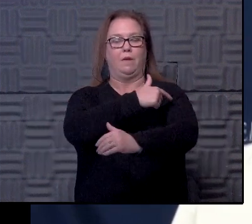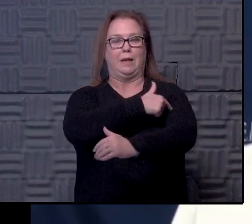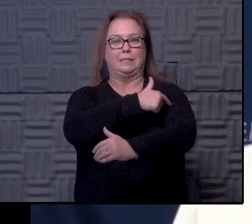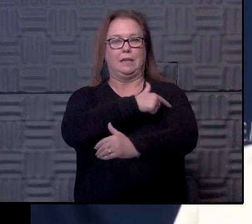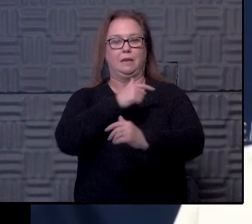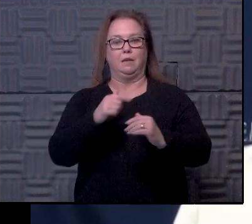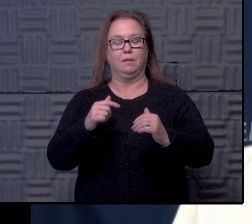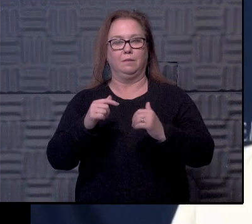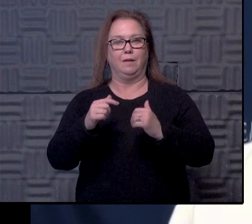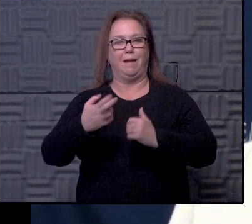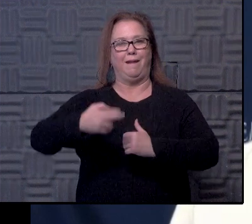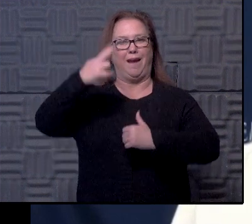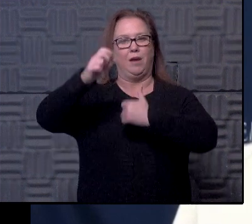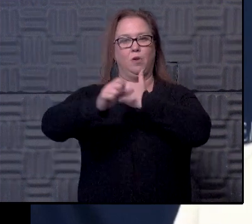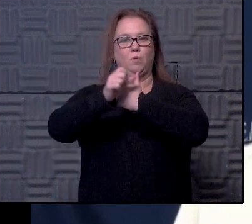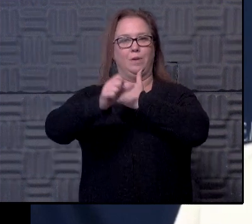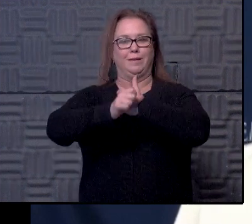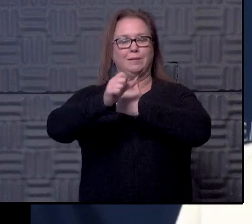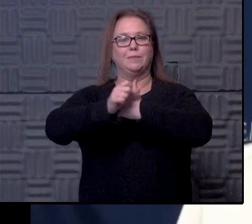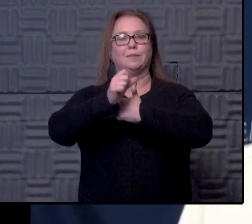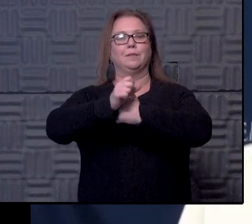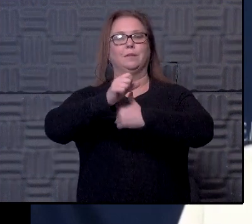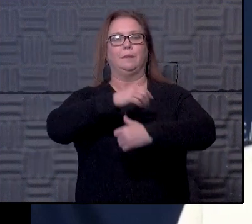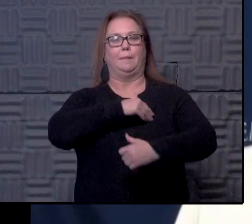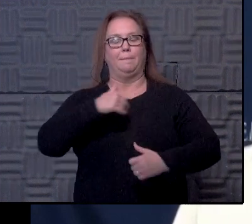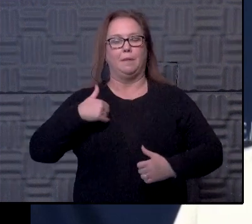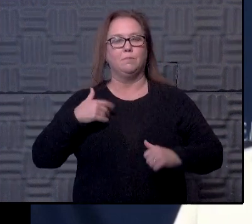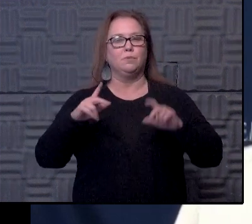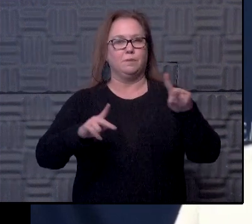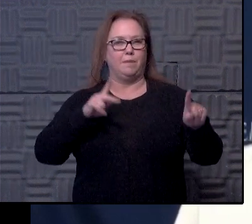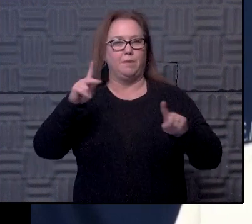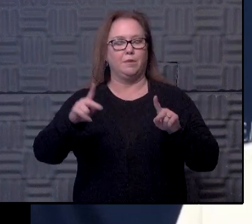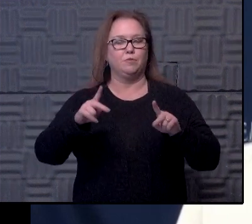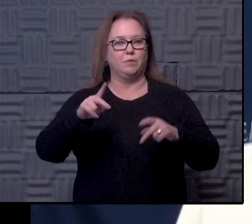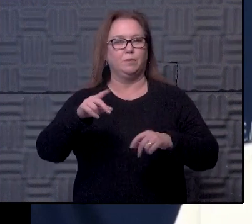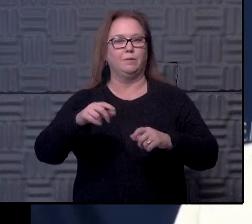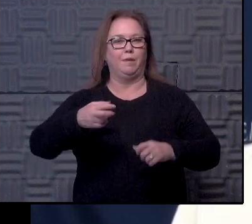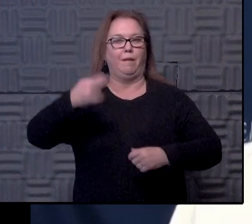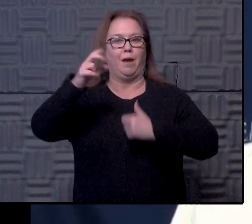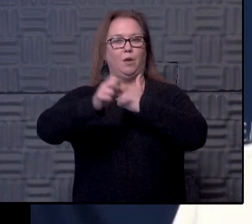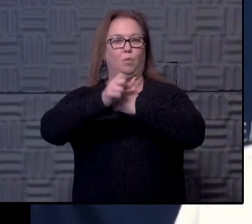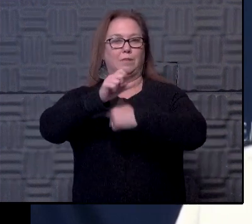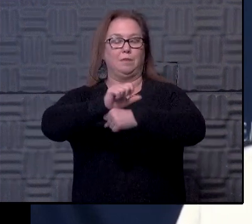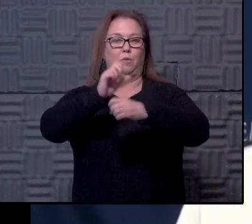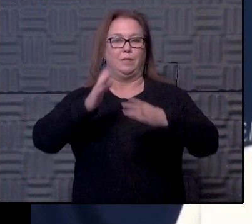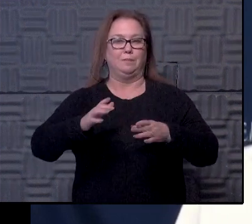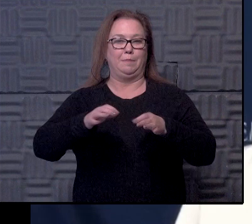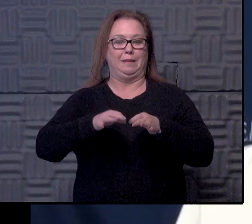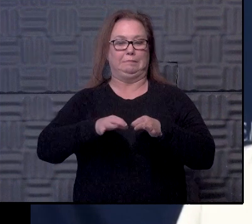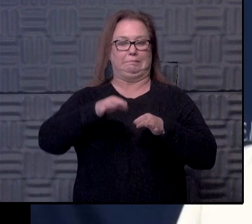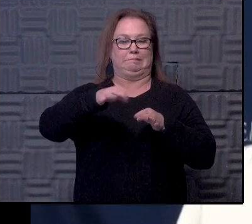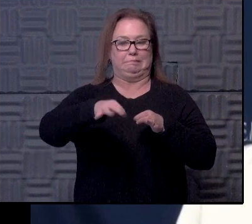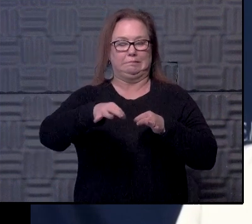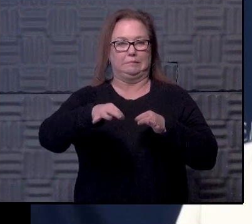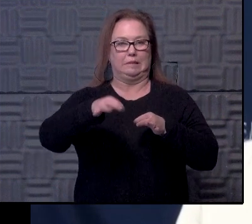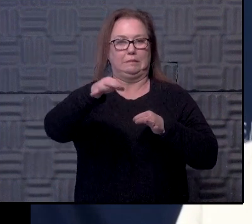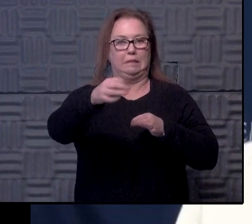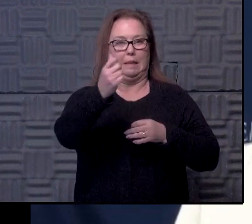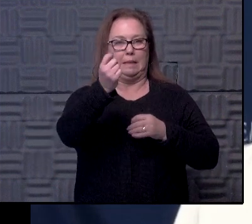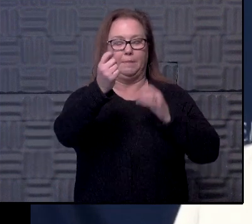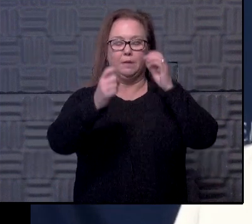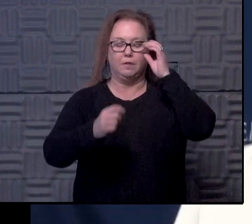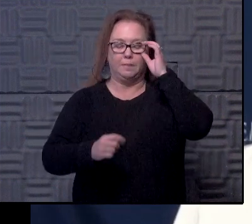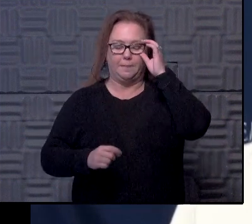at-risk essential employees and at-risk members of the population might be delayed just a touch. And that is